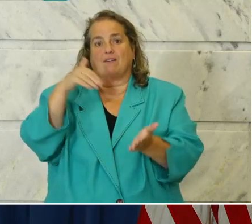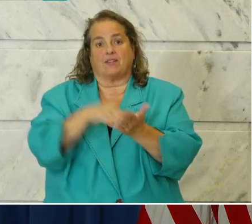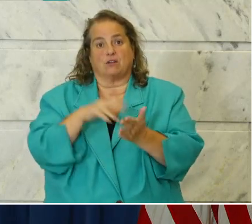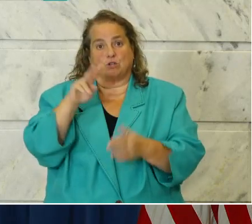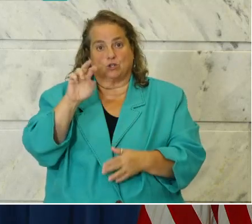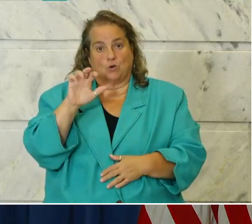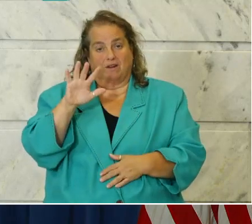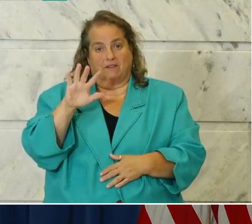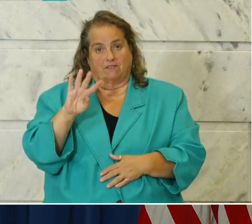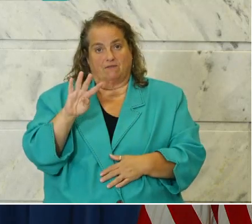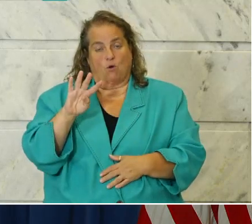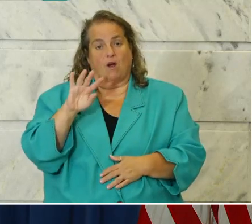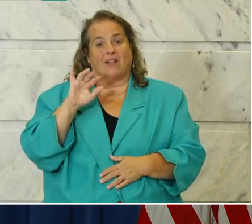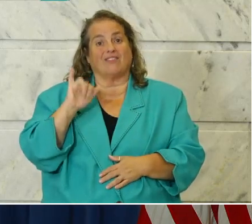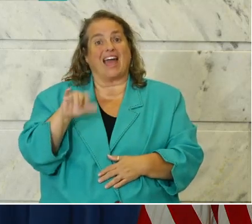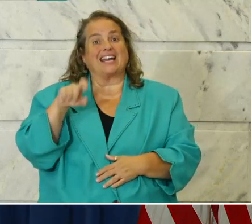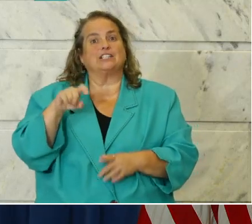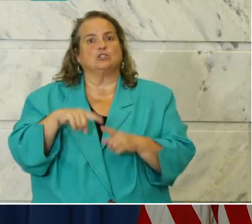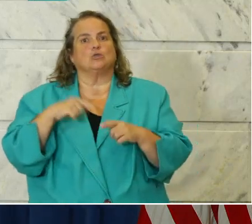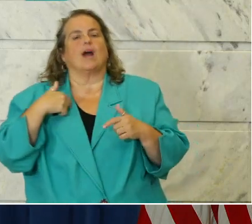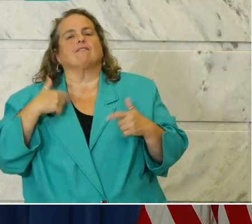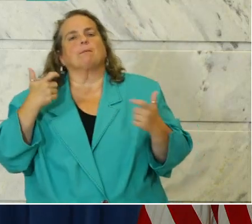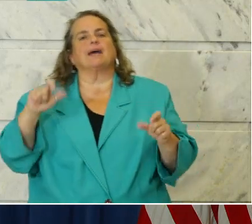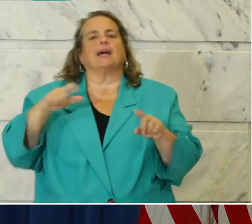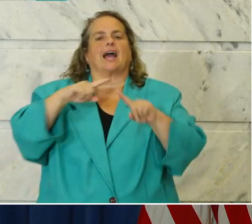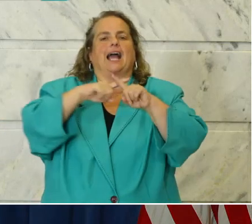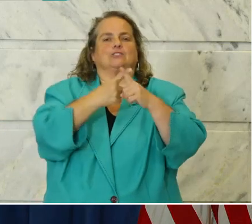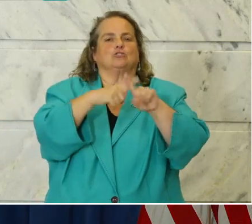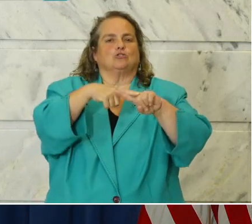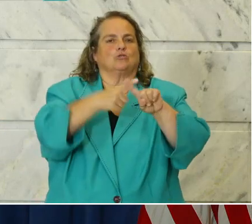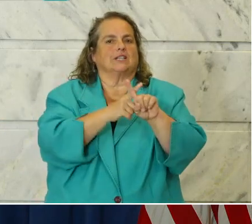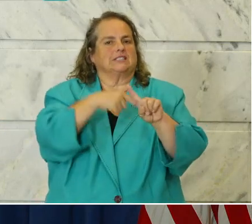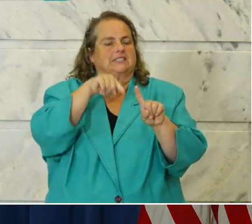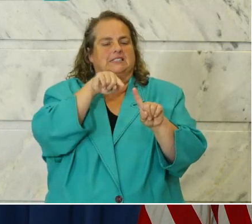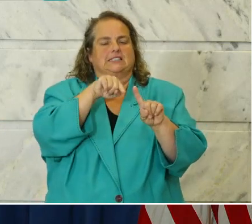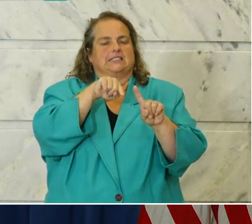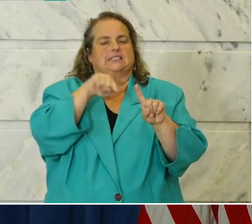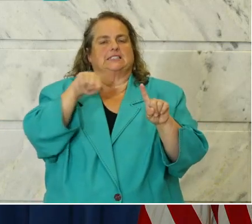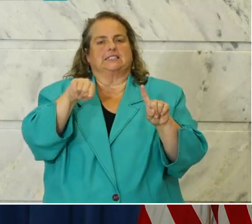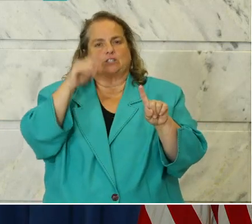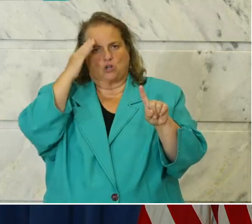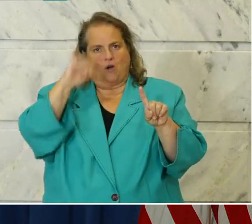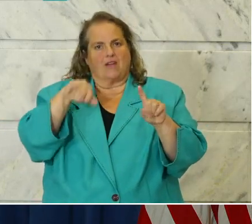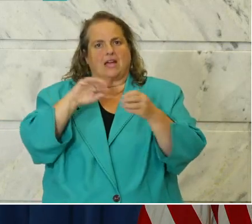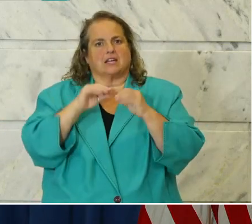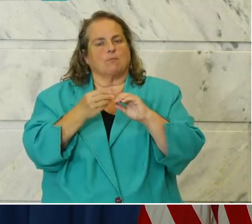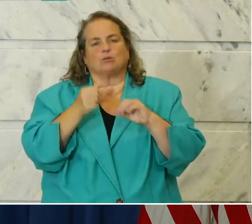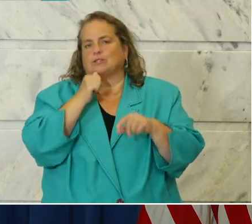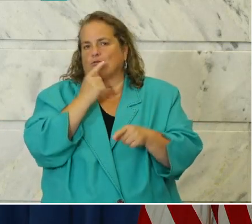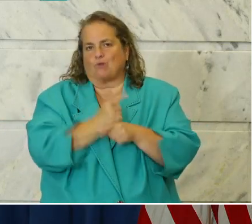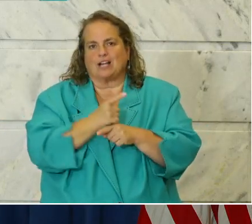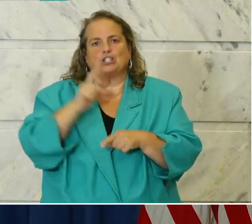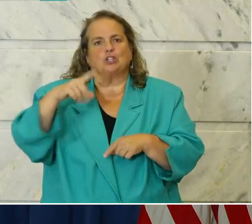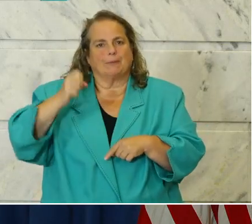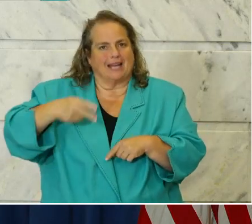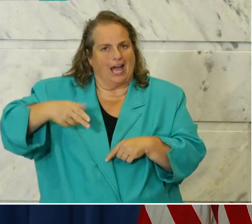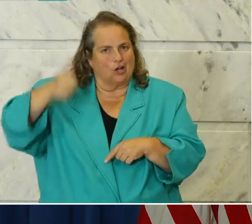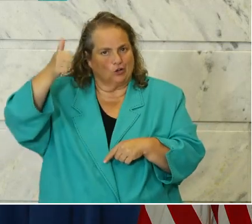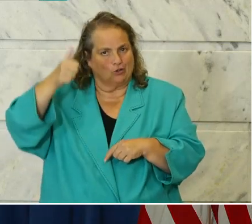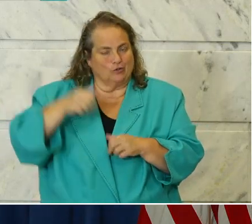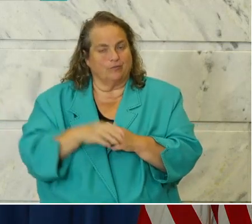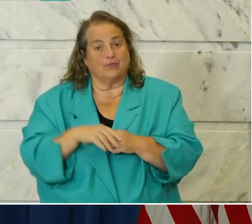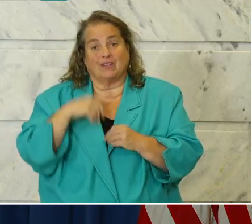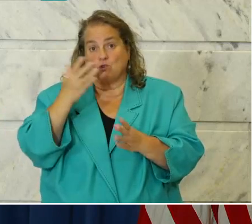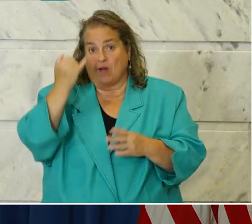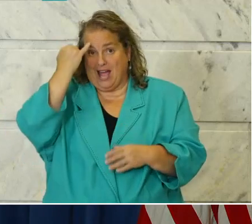35,254. That needs to have a giant asterisk on it because we know that number is higher and will change. And to give you an idea, we